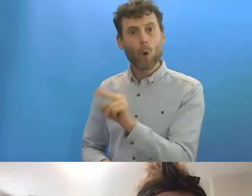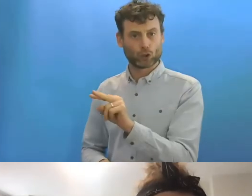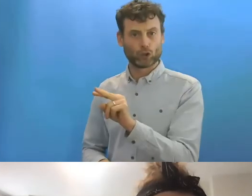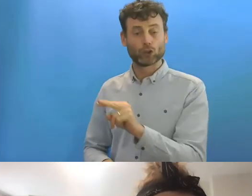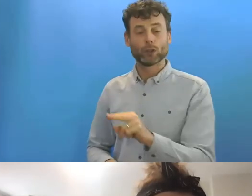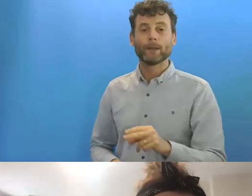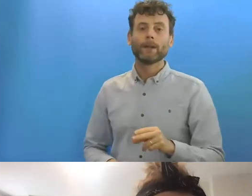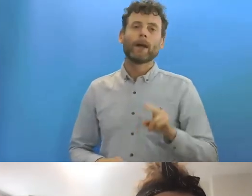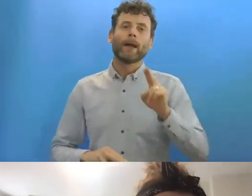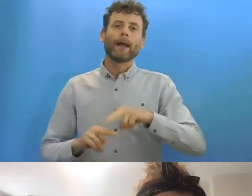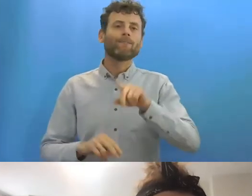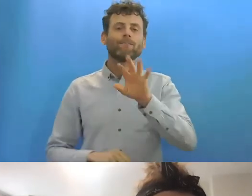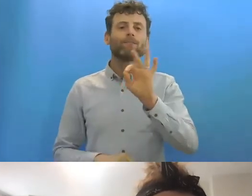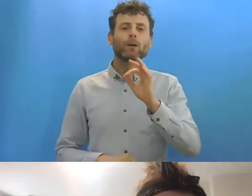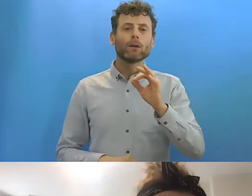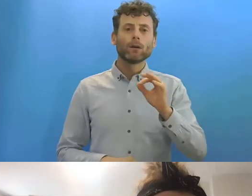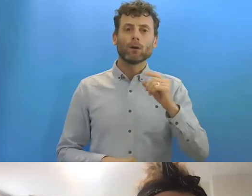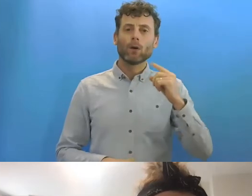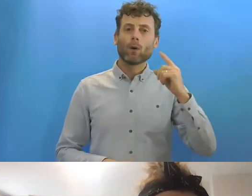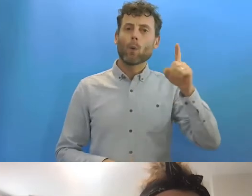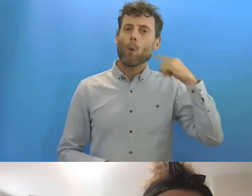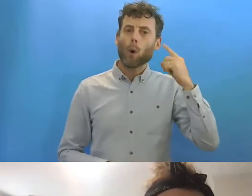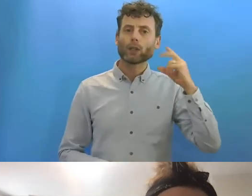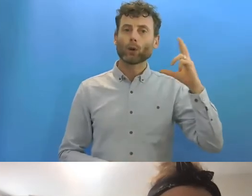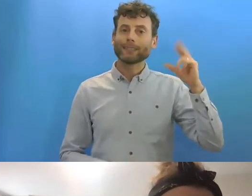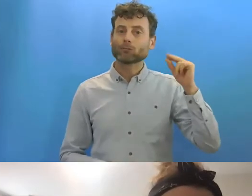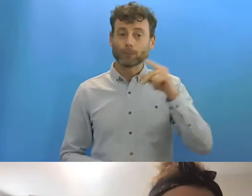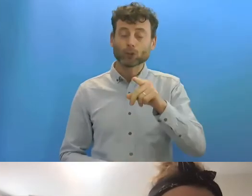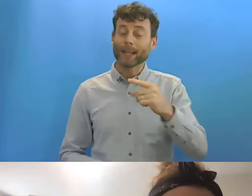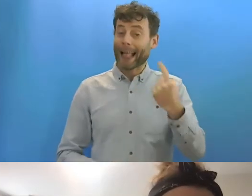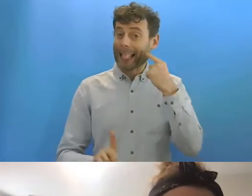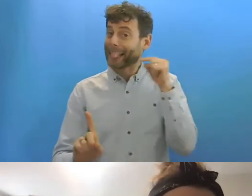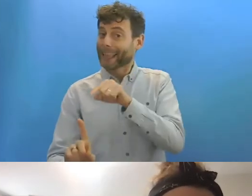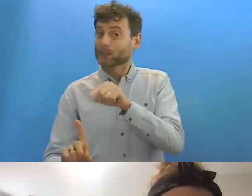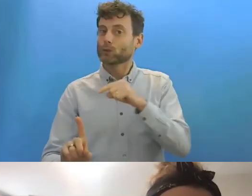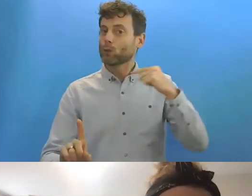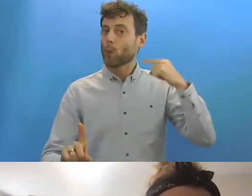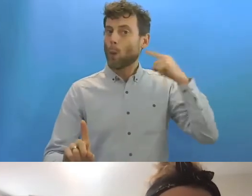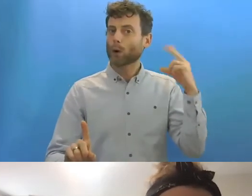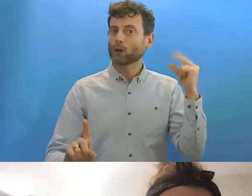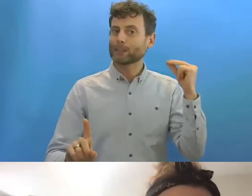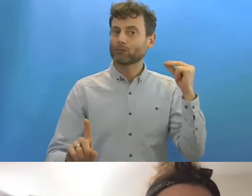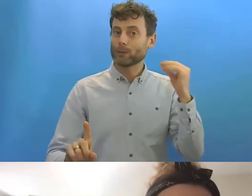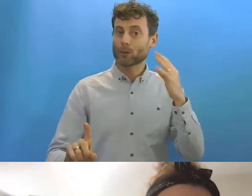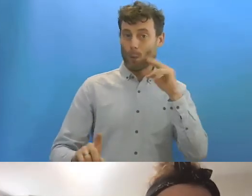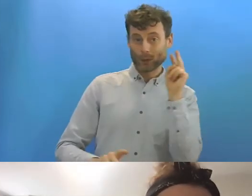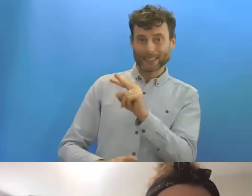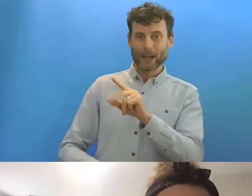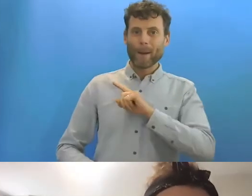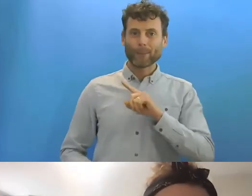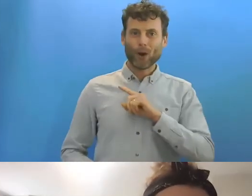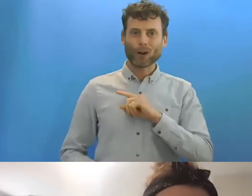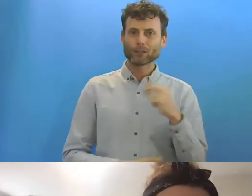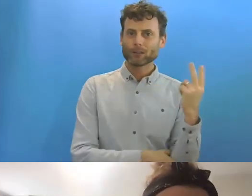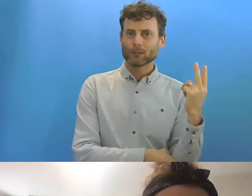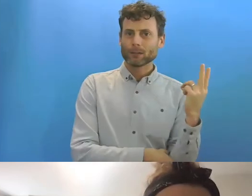interesting to listen to the audio descriptions of the work, because you get a different angle on the work, and I think it